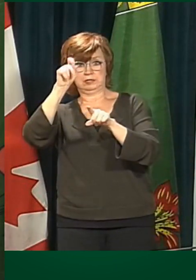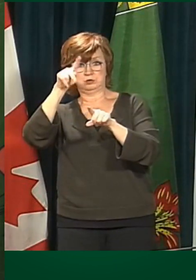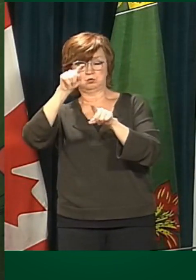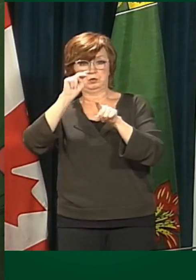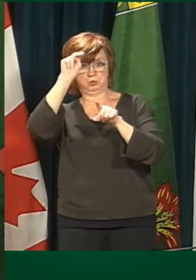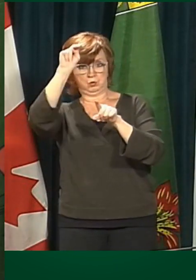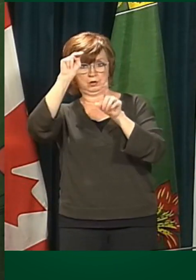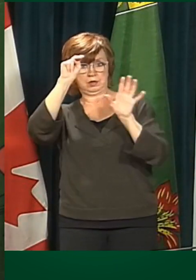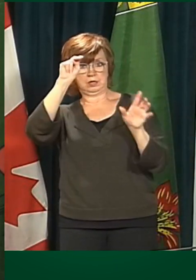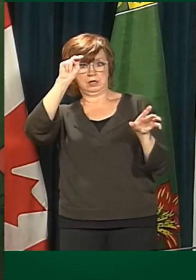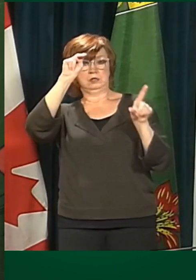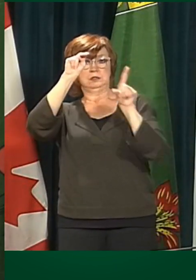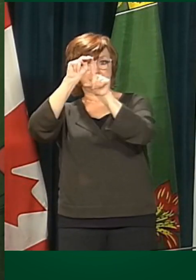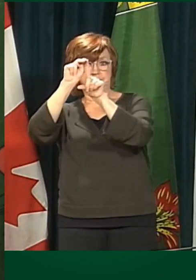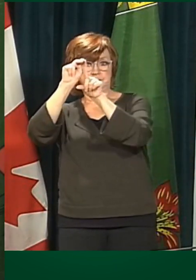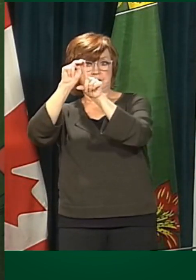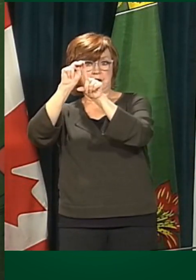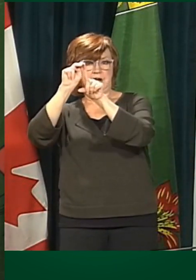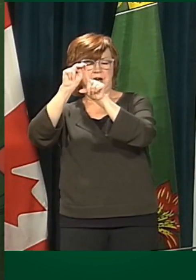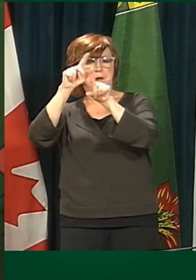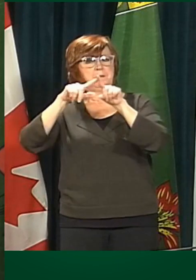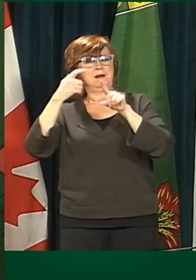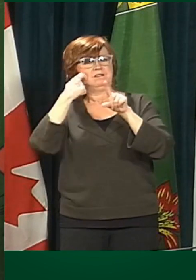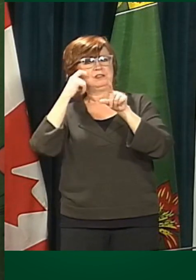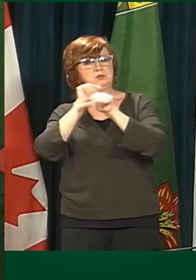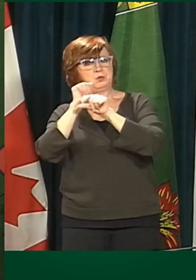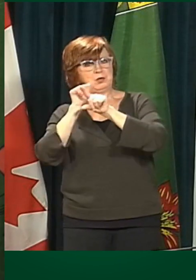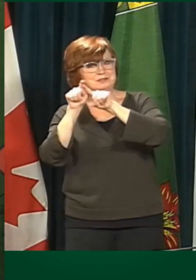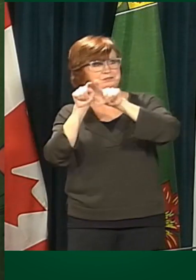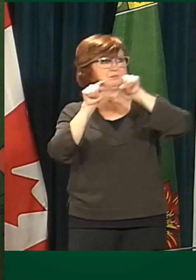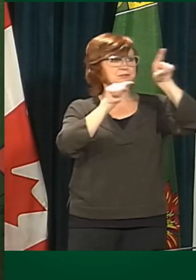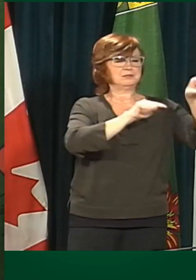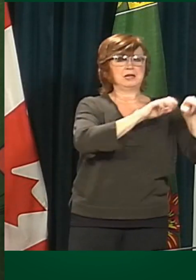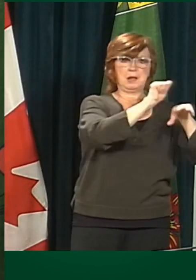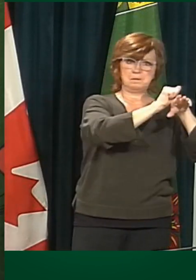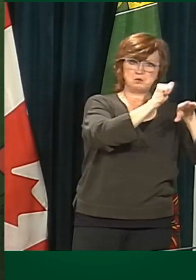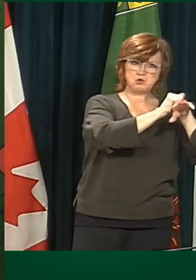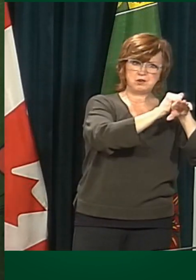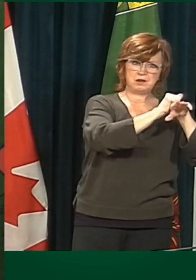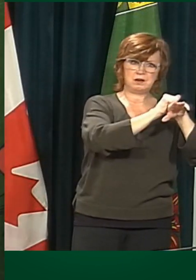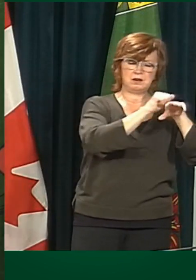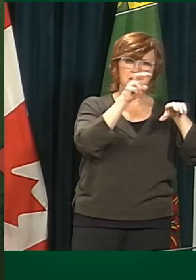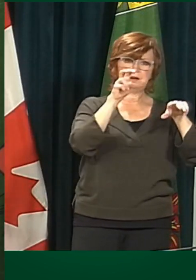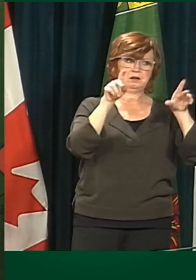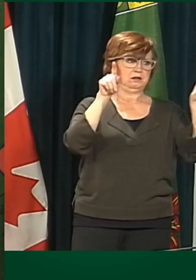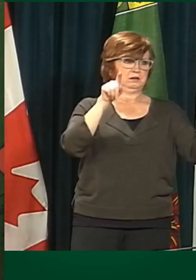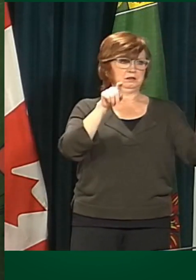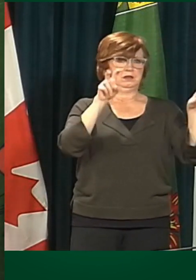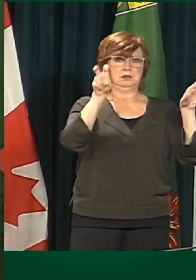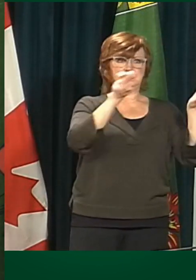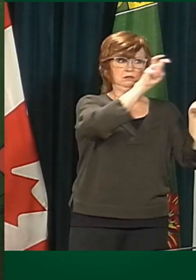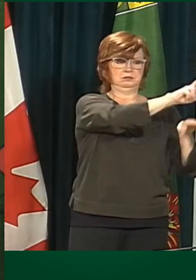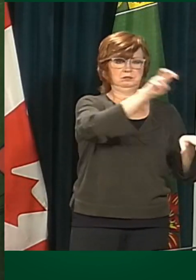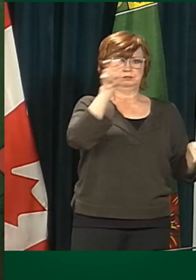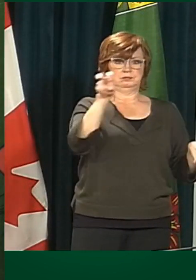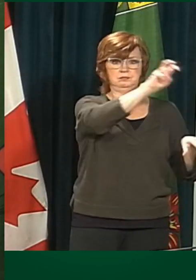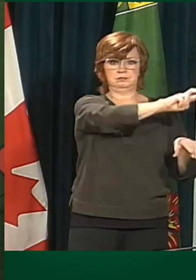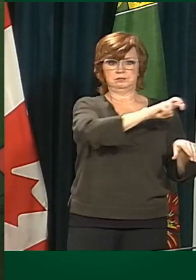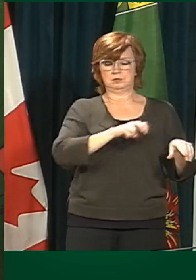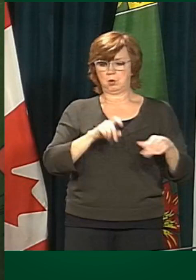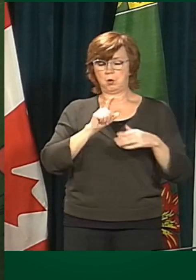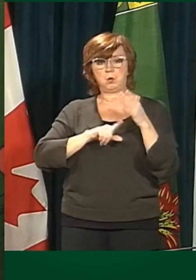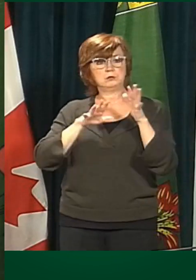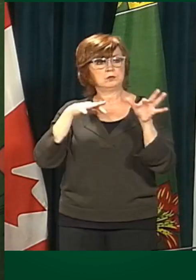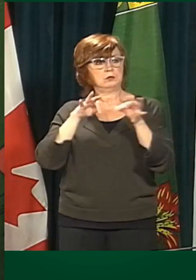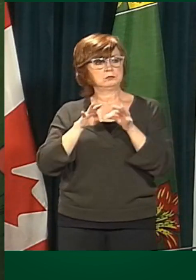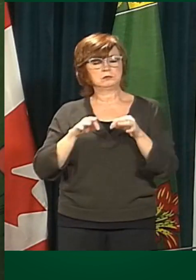related to that? So that is an ongoing investigation, and certainly northern Saskatchewan medical health officers are working